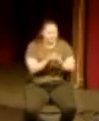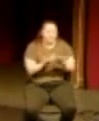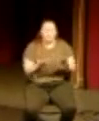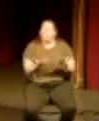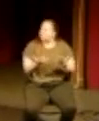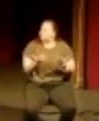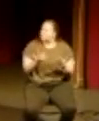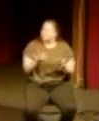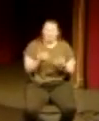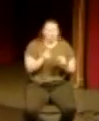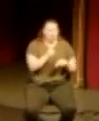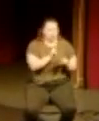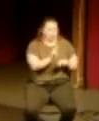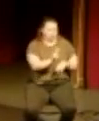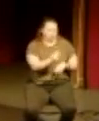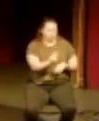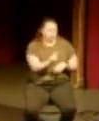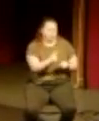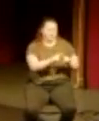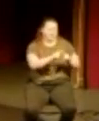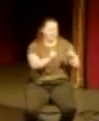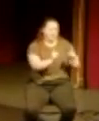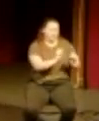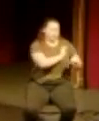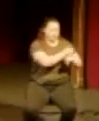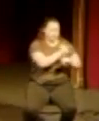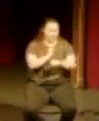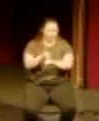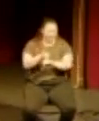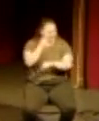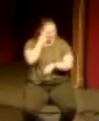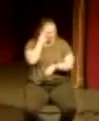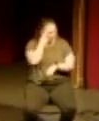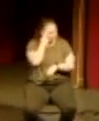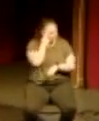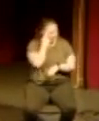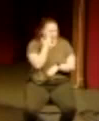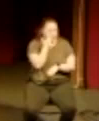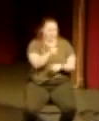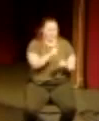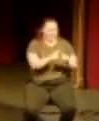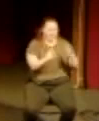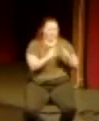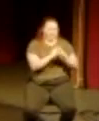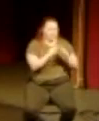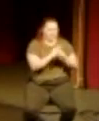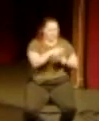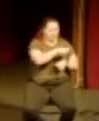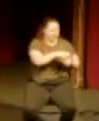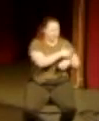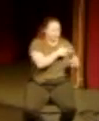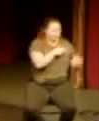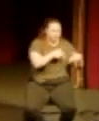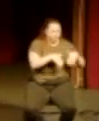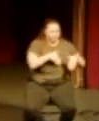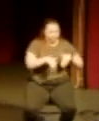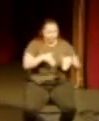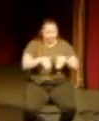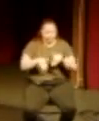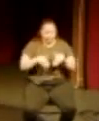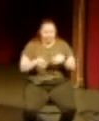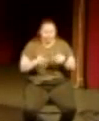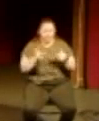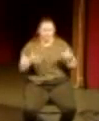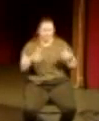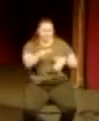two different facilities. And it seemed like you were walking 3 football fields to get from one to the other. We've added this, and even these pictures don't